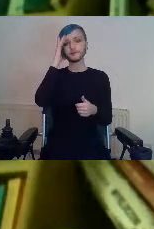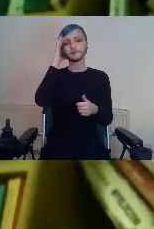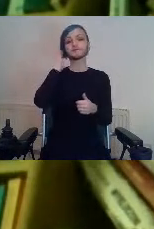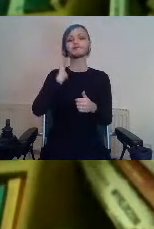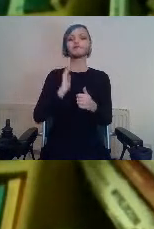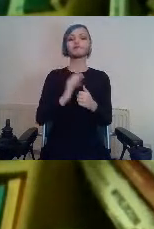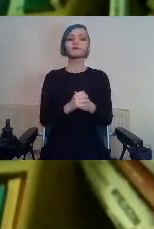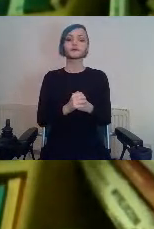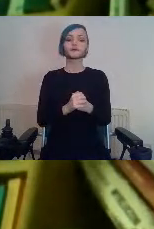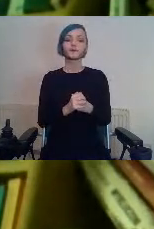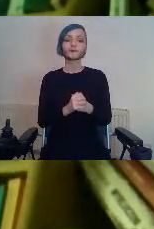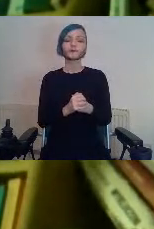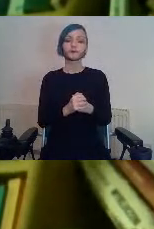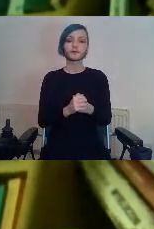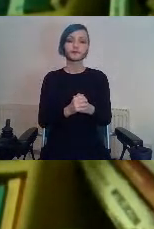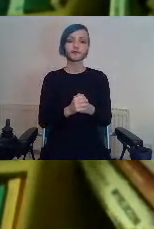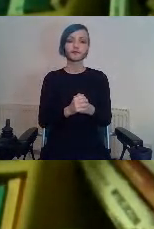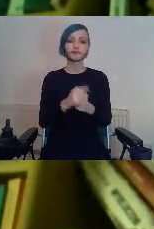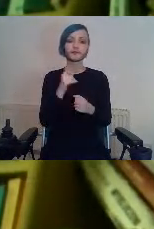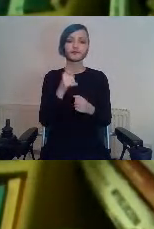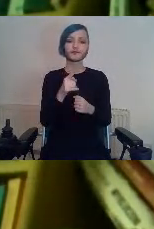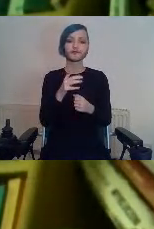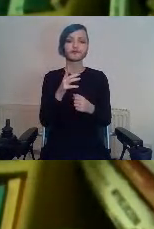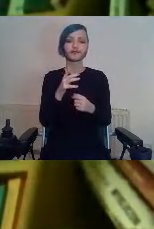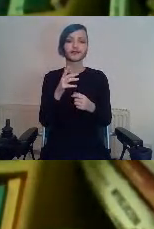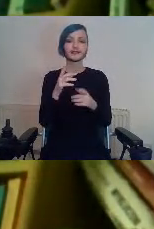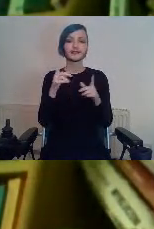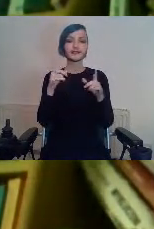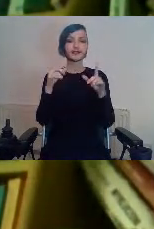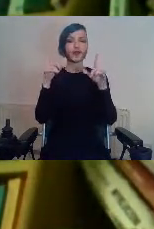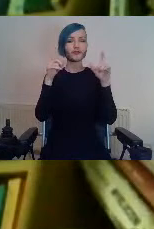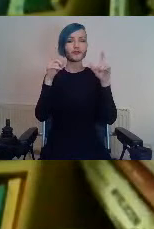of Rainbow Madonna,